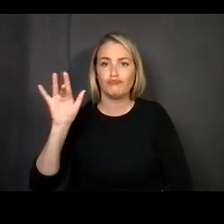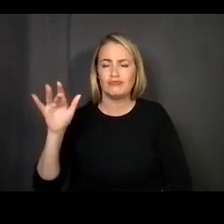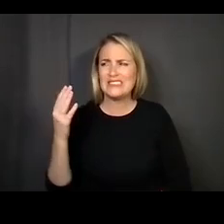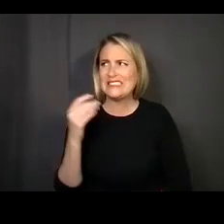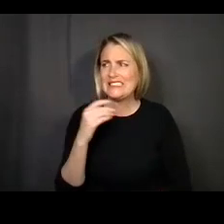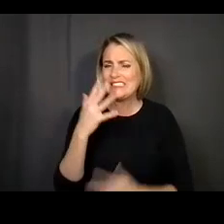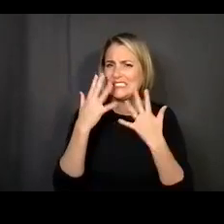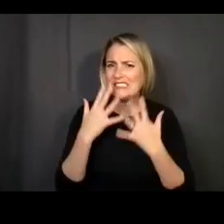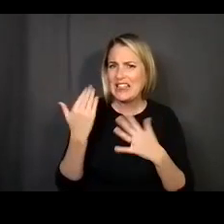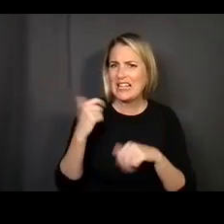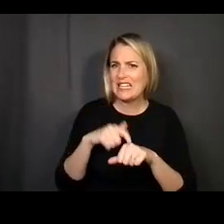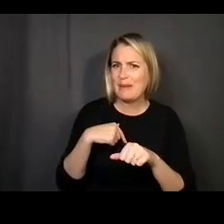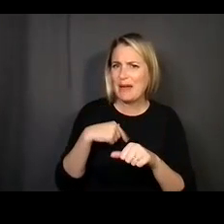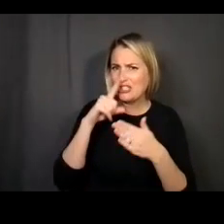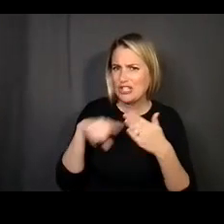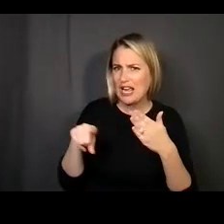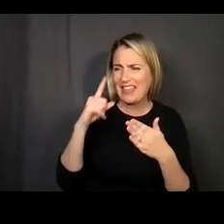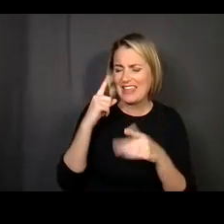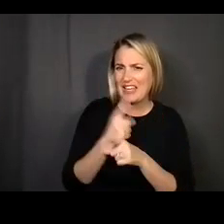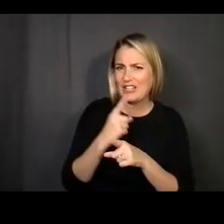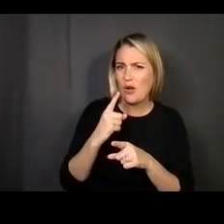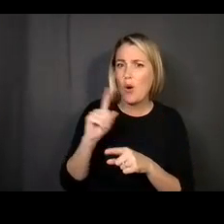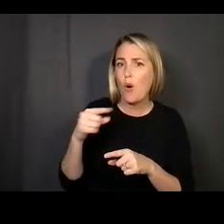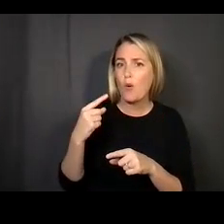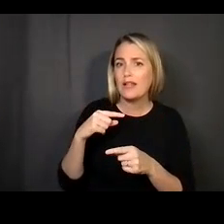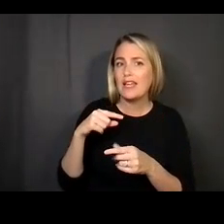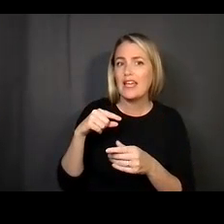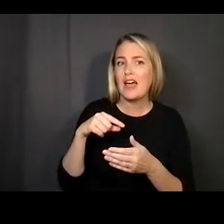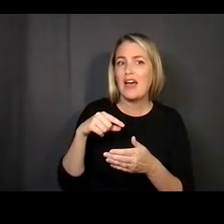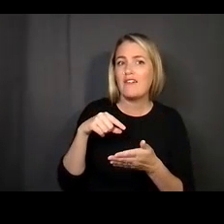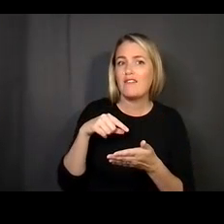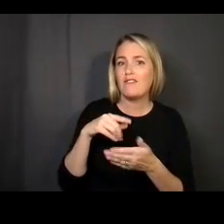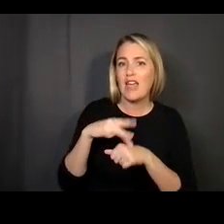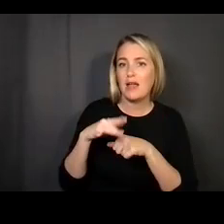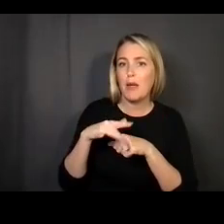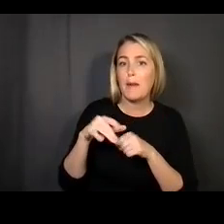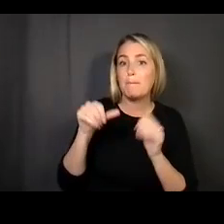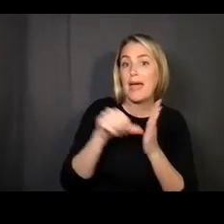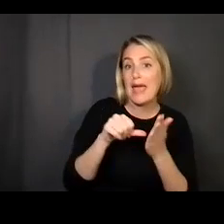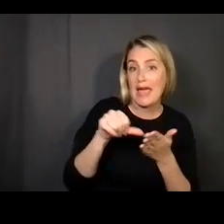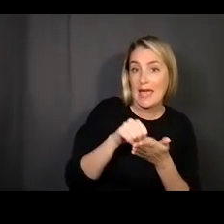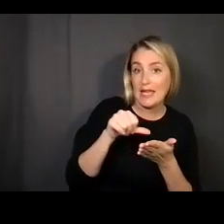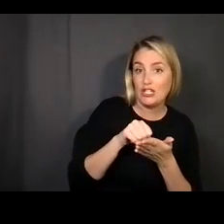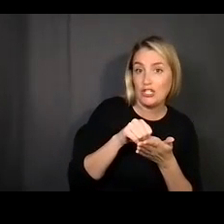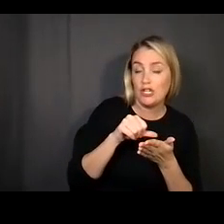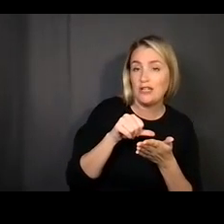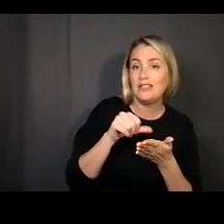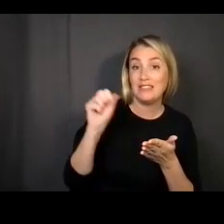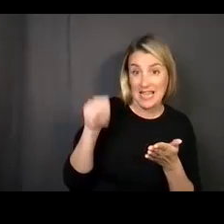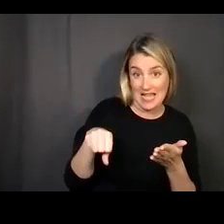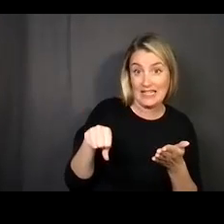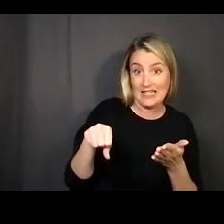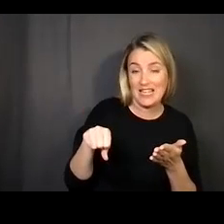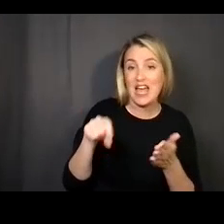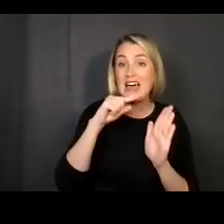and I'm pretty sure this is still accurate, it's only Desafortunadamente, available in pages and not in solamente assignments. está If you would like disponible to en las see a páginas y video no